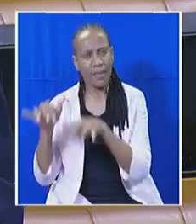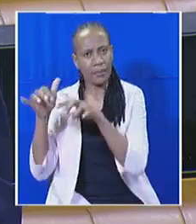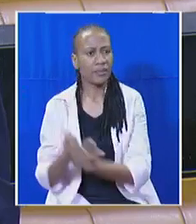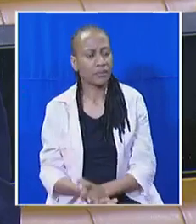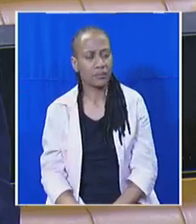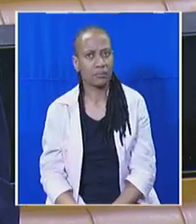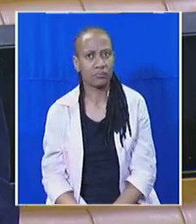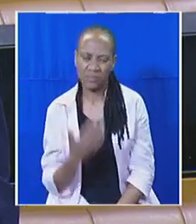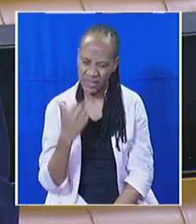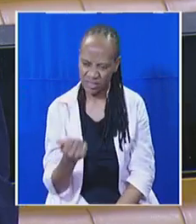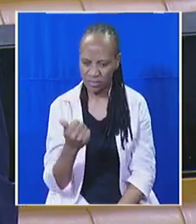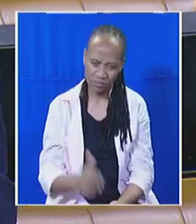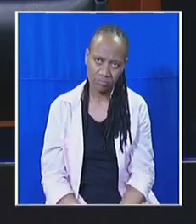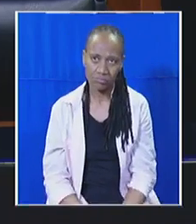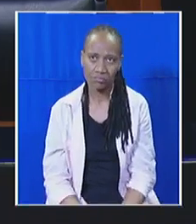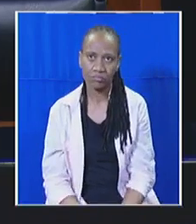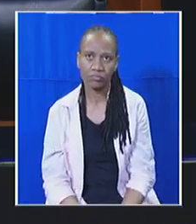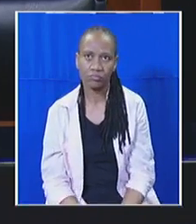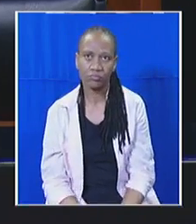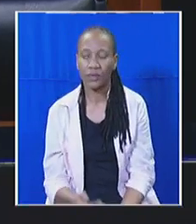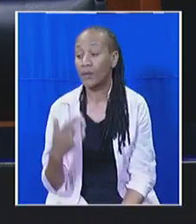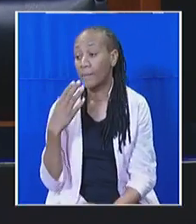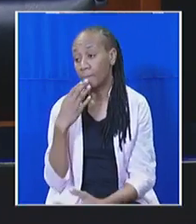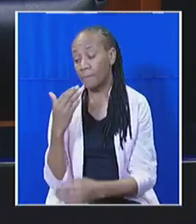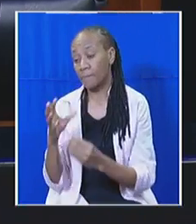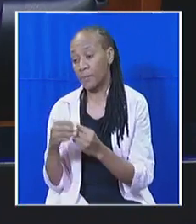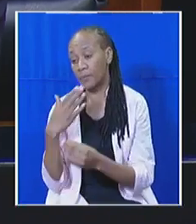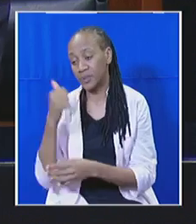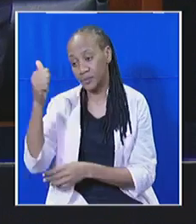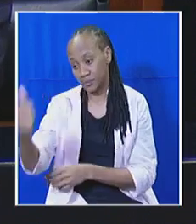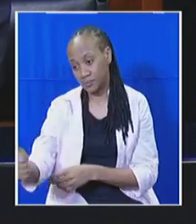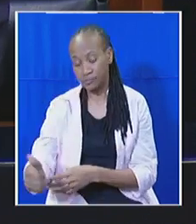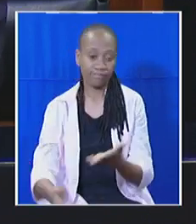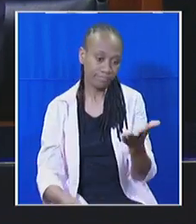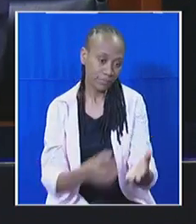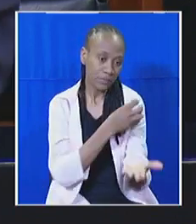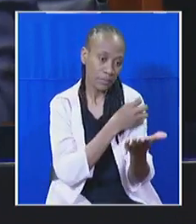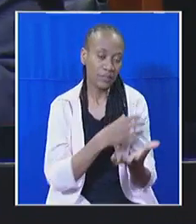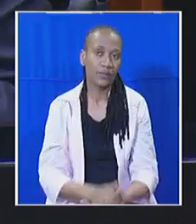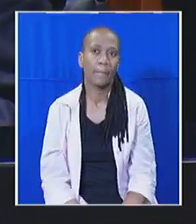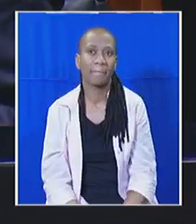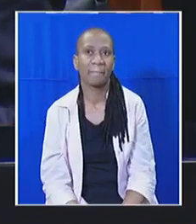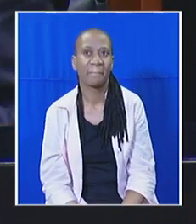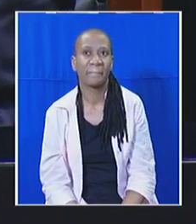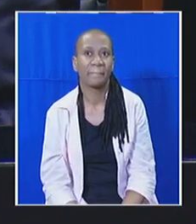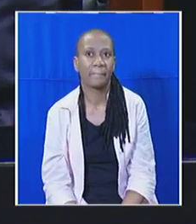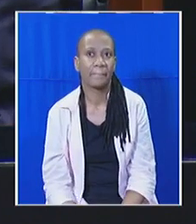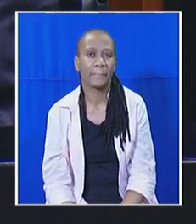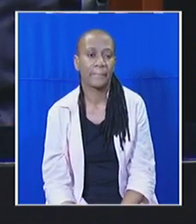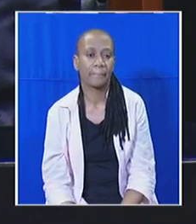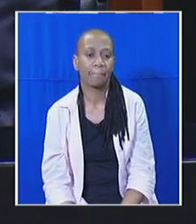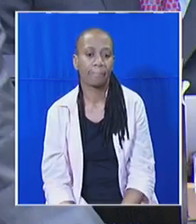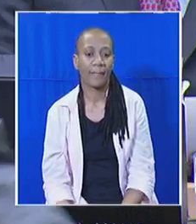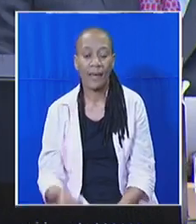Member. Yes, Please. Honourable Member, please take your seat. Honourable Minister, go ahead and answer the question, please.